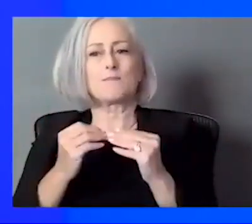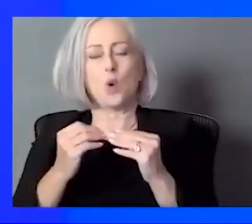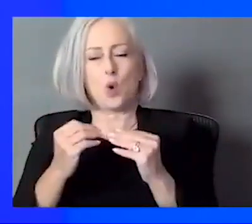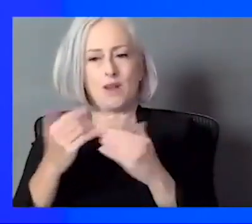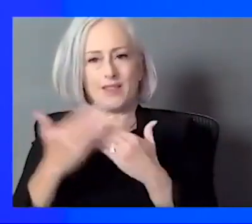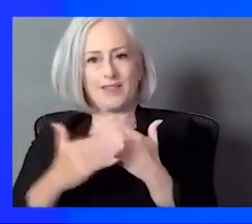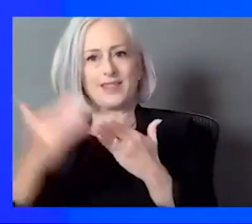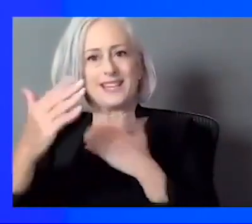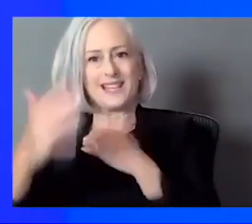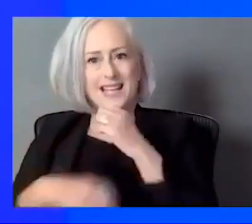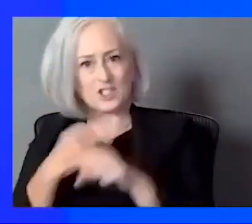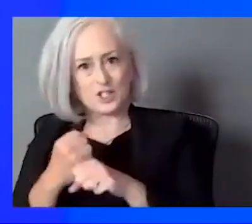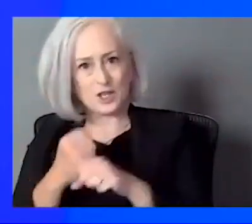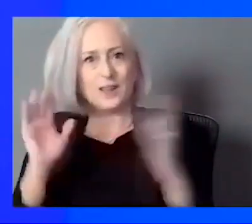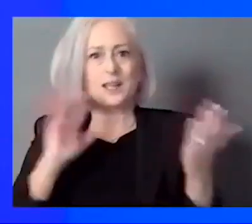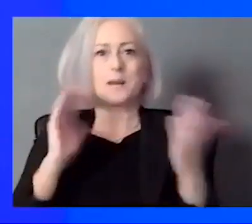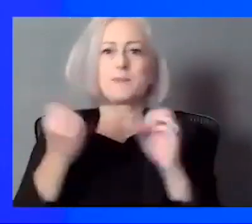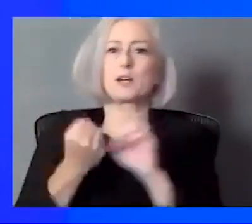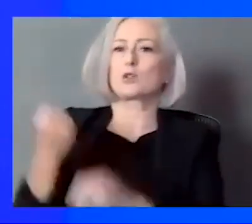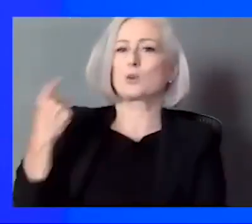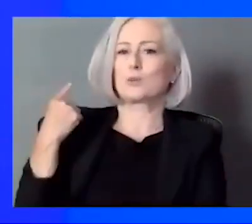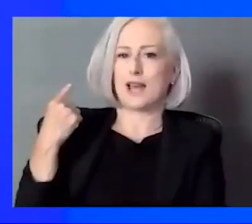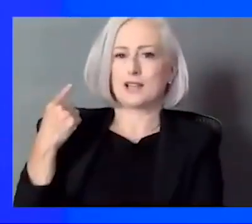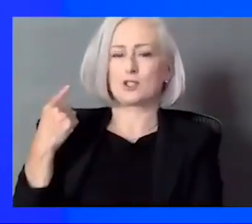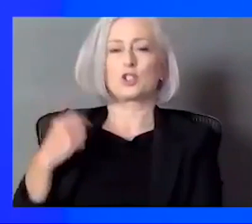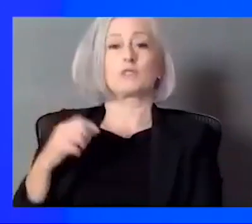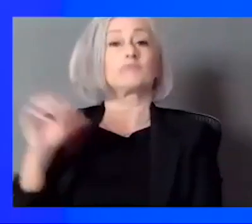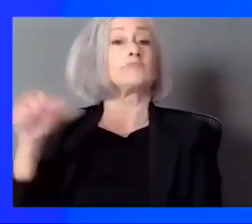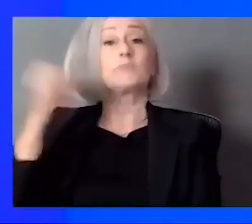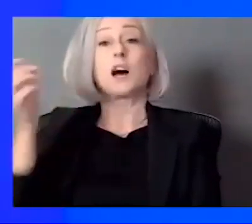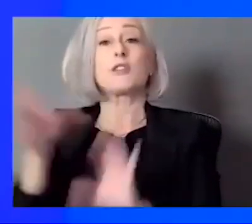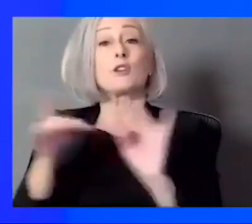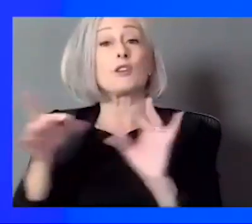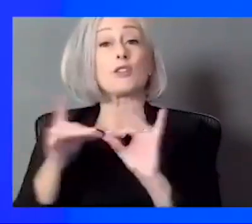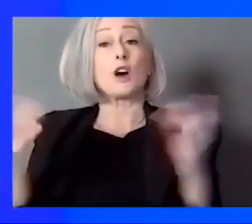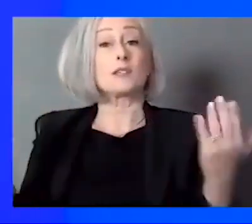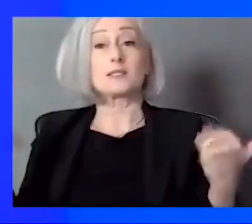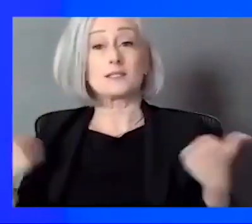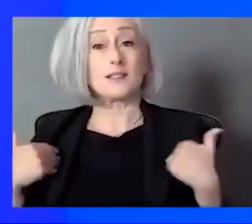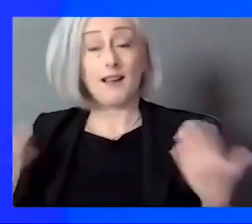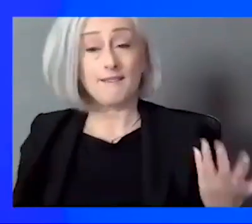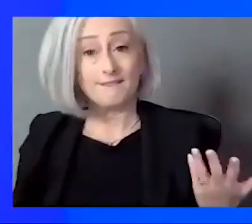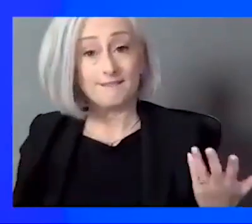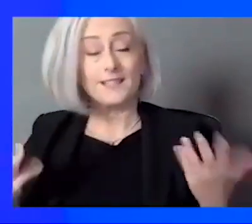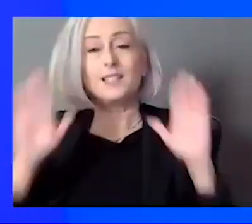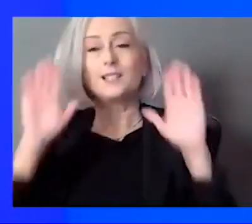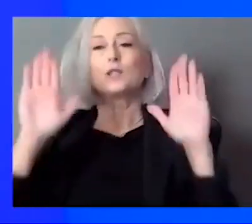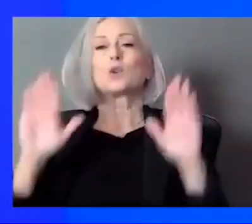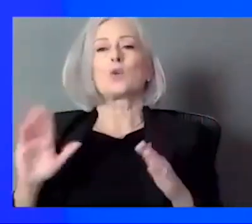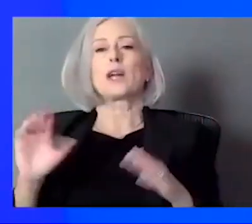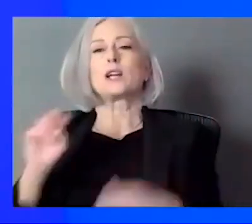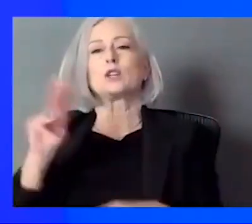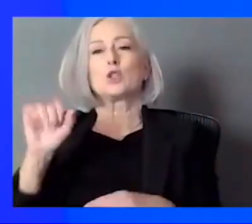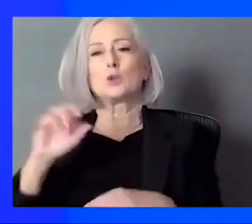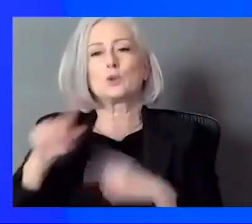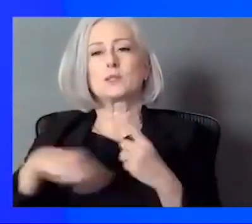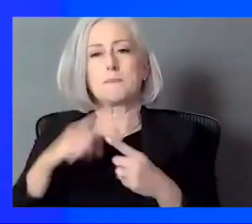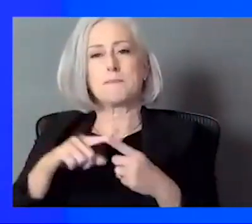So again, happy birthday. Other final thoughts? I think it's great news about Johnson & Johnson. We get questions